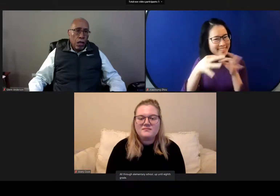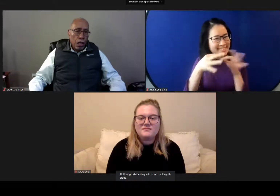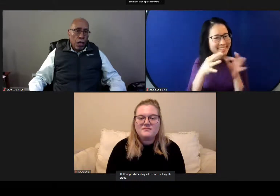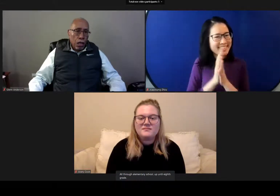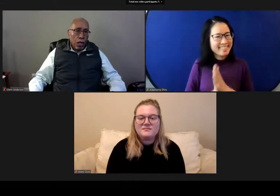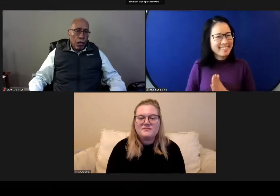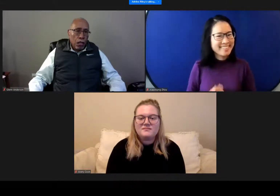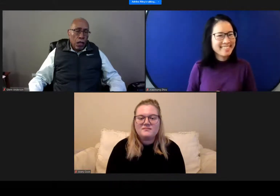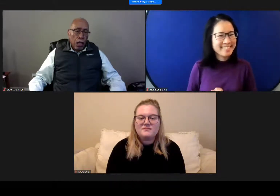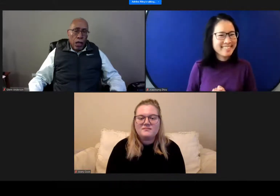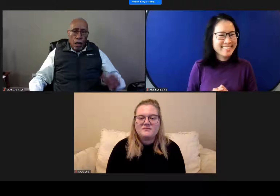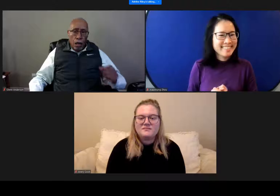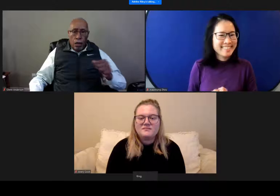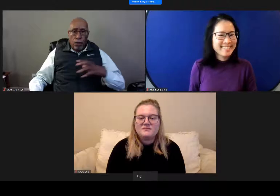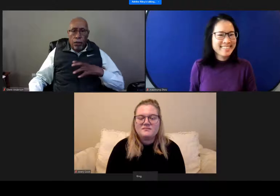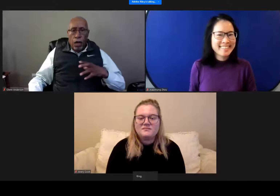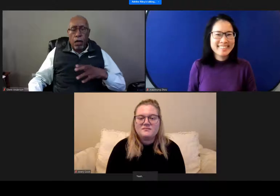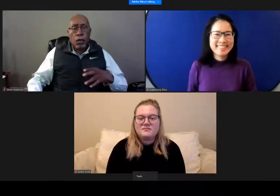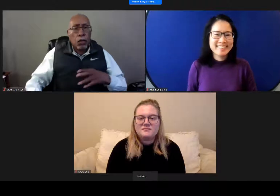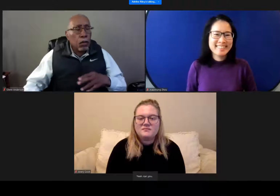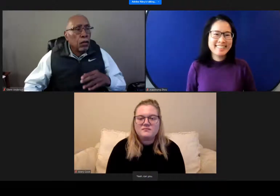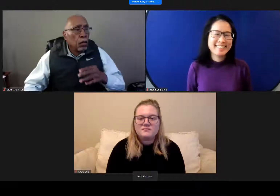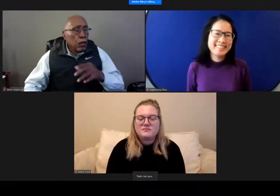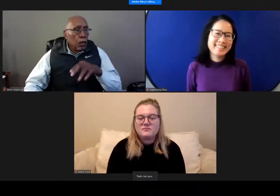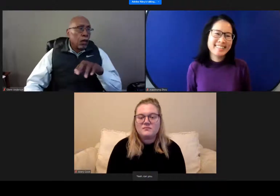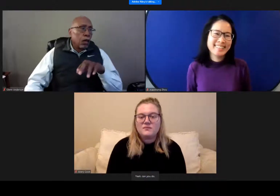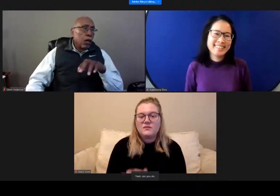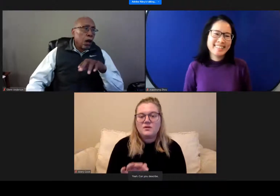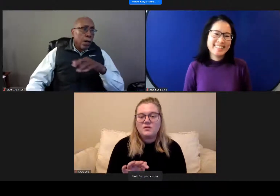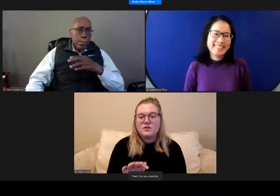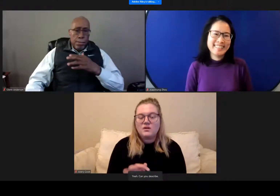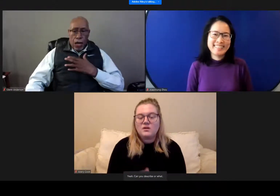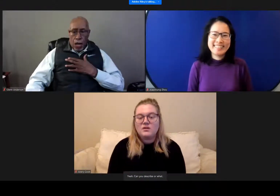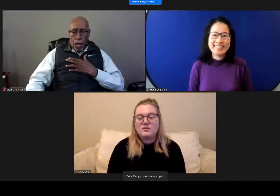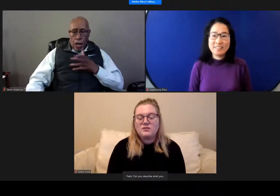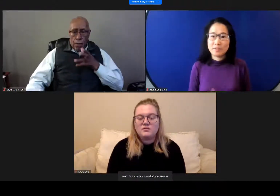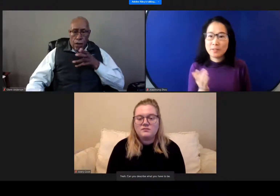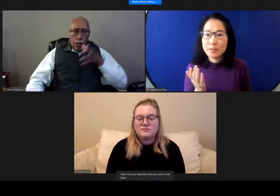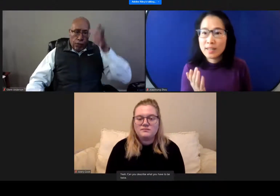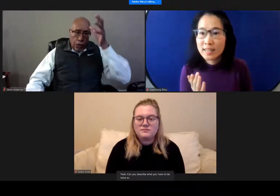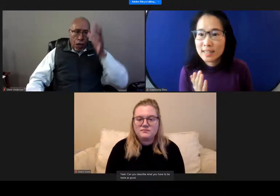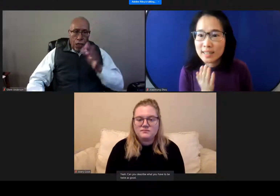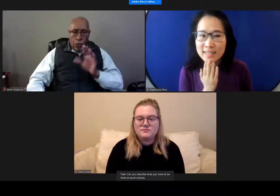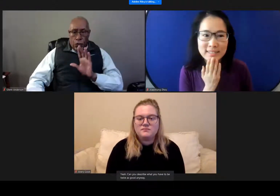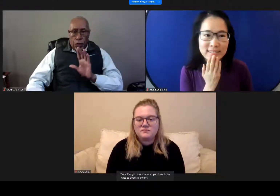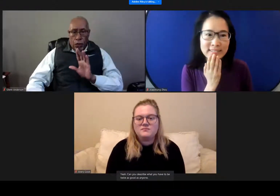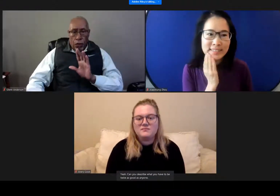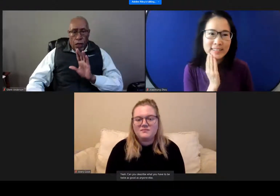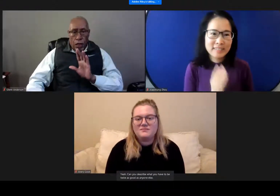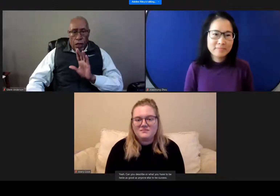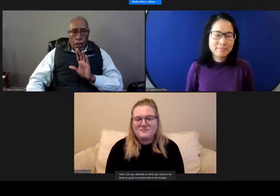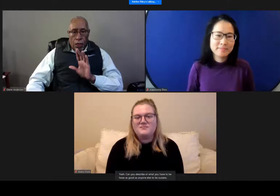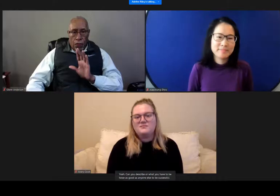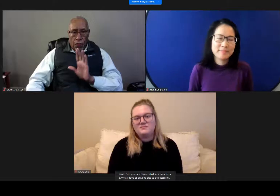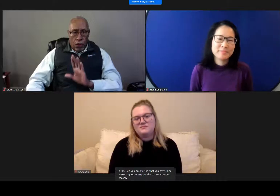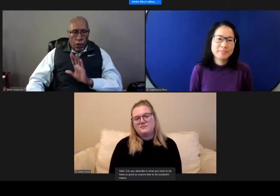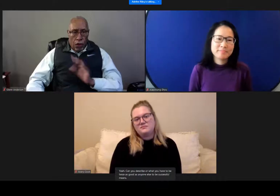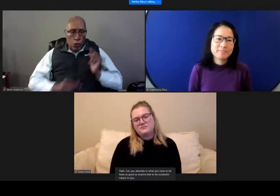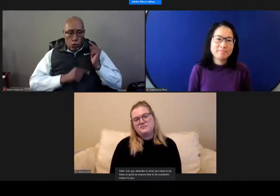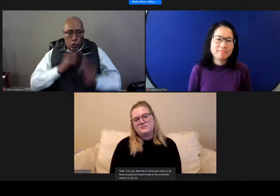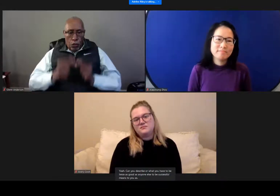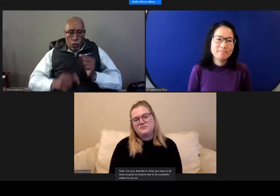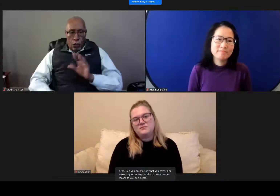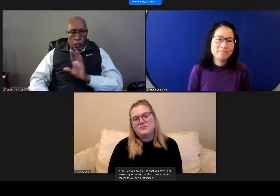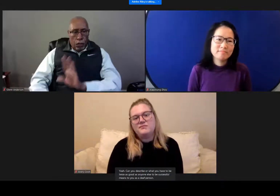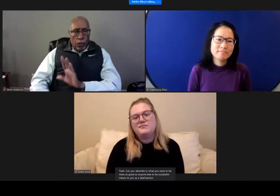Oh, she's freezing. Can you describe, or what the "you have to be twice as good as anyone else to be successful" means to you as a